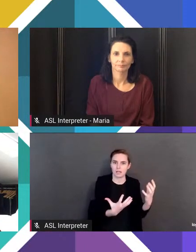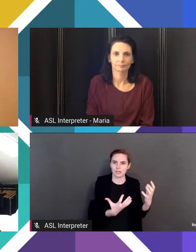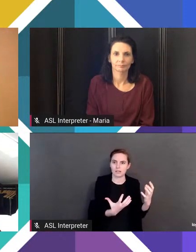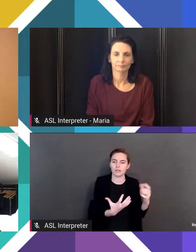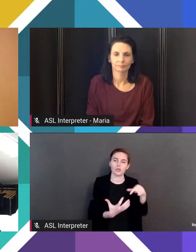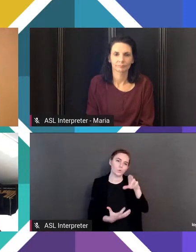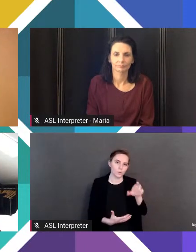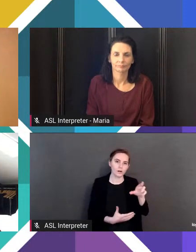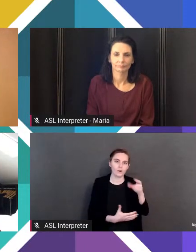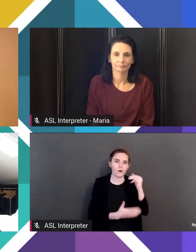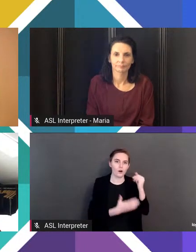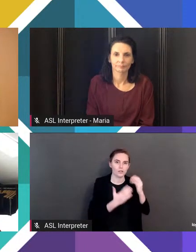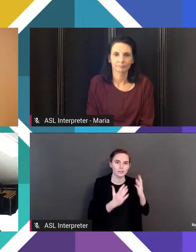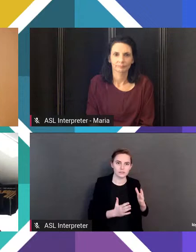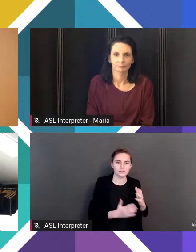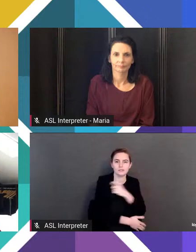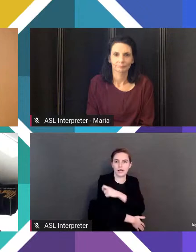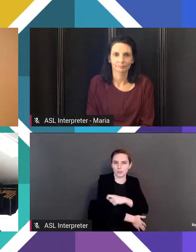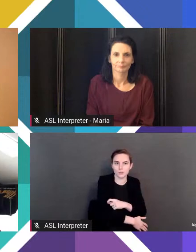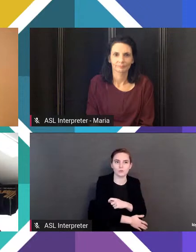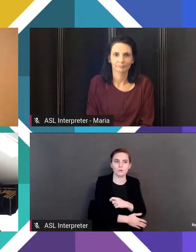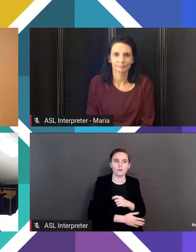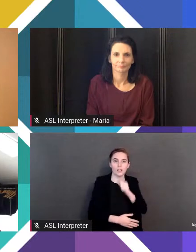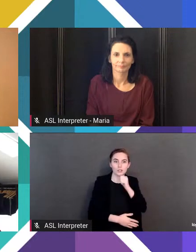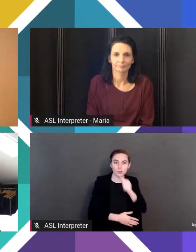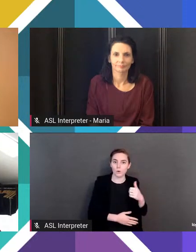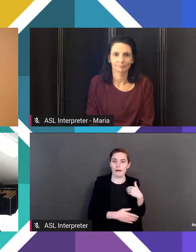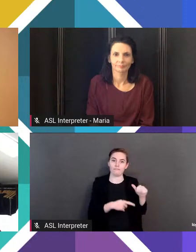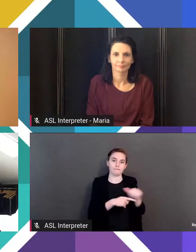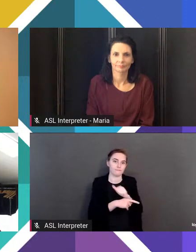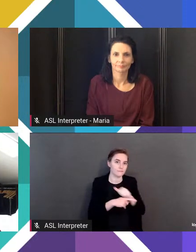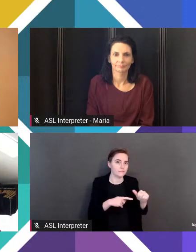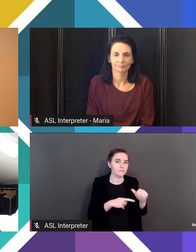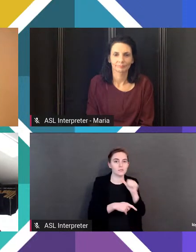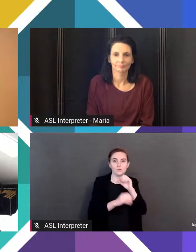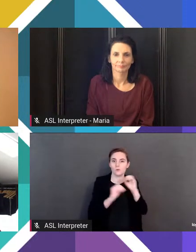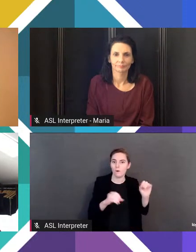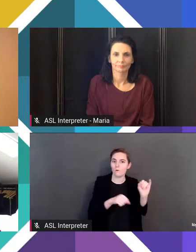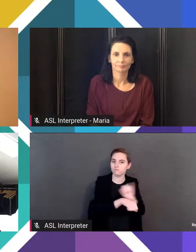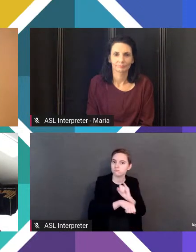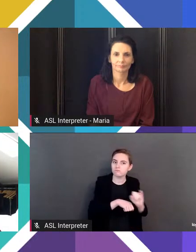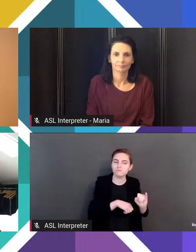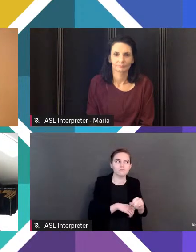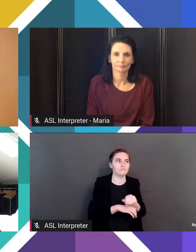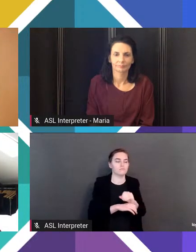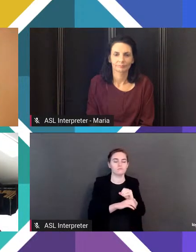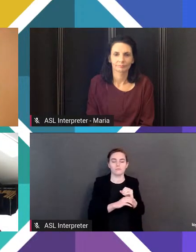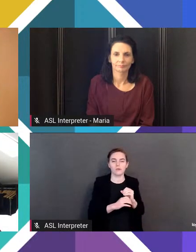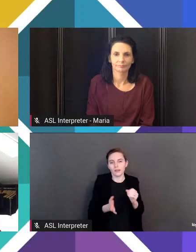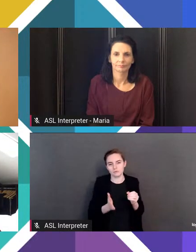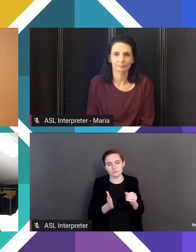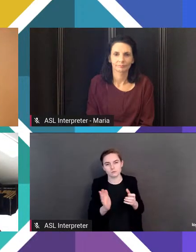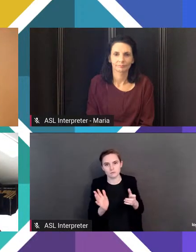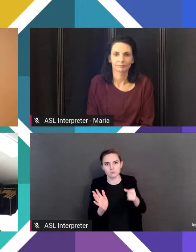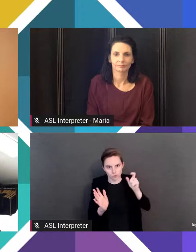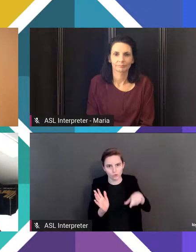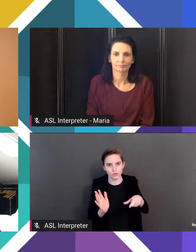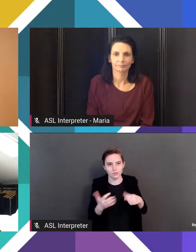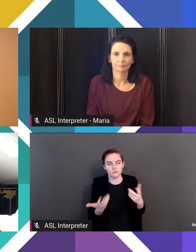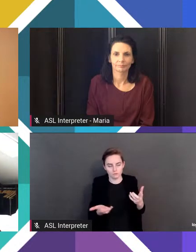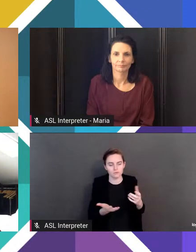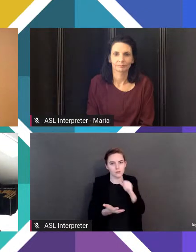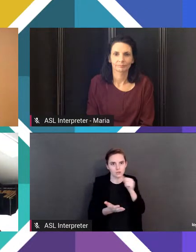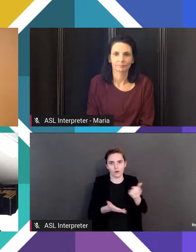under a tattoo artist, because you should, but I'm saying a lot of people have learned, like, just through the